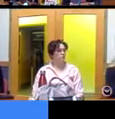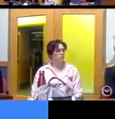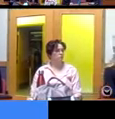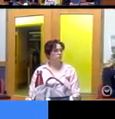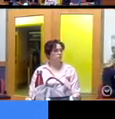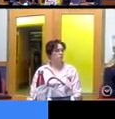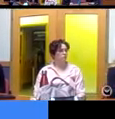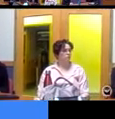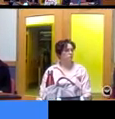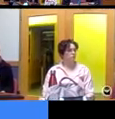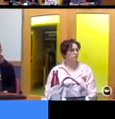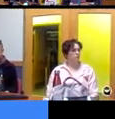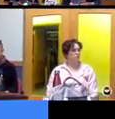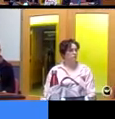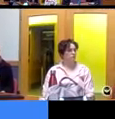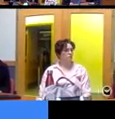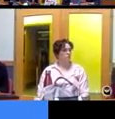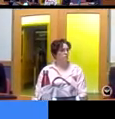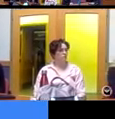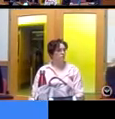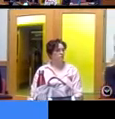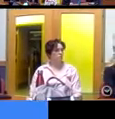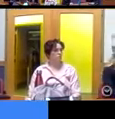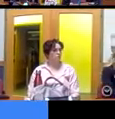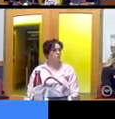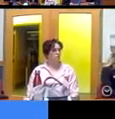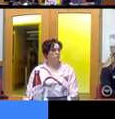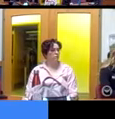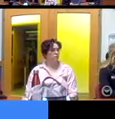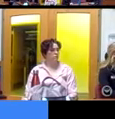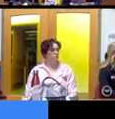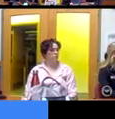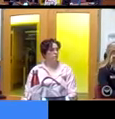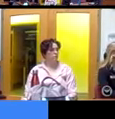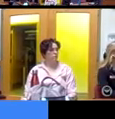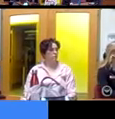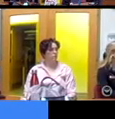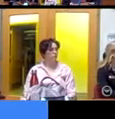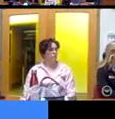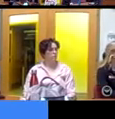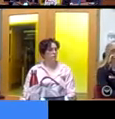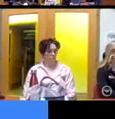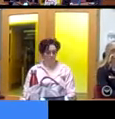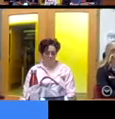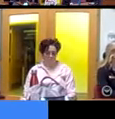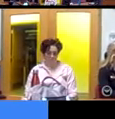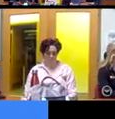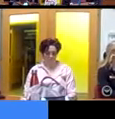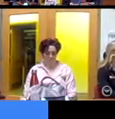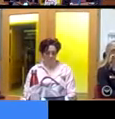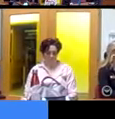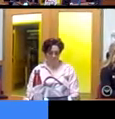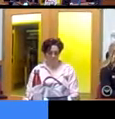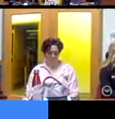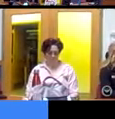I think this is really important. And I like the idea where you say community care. I wonder if you mind if I steal that and put that